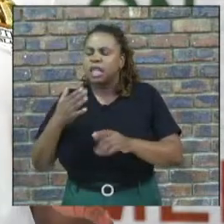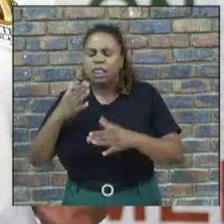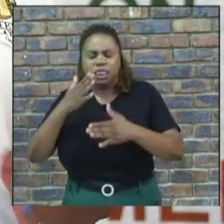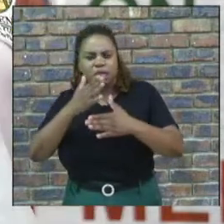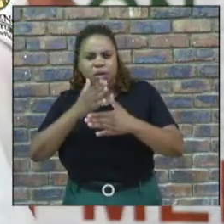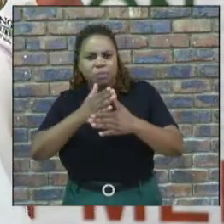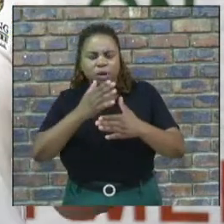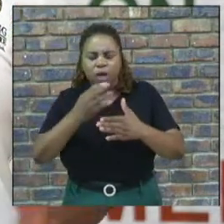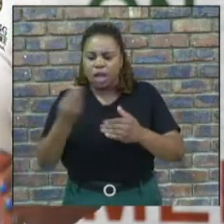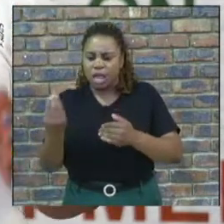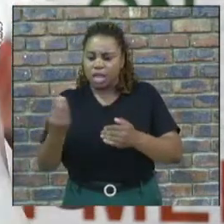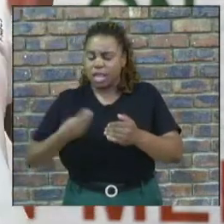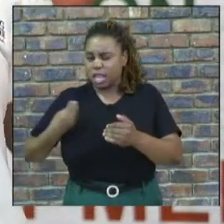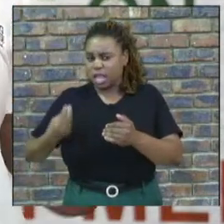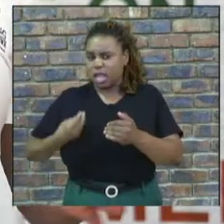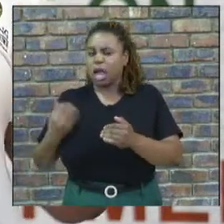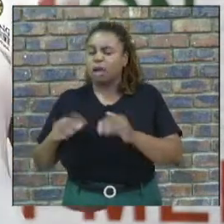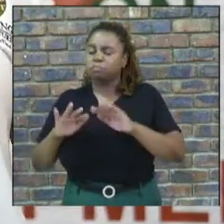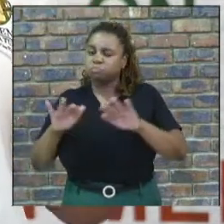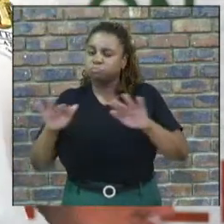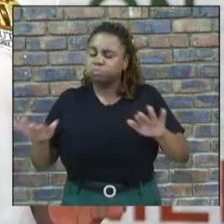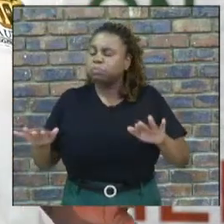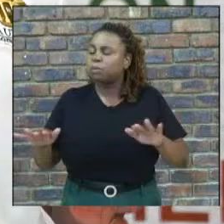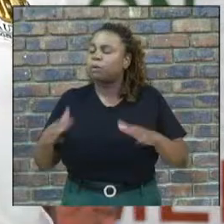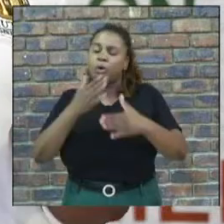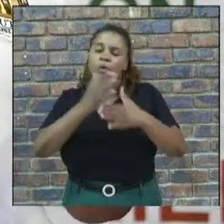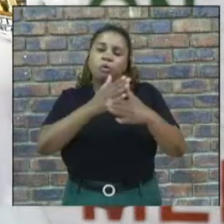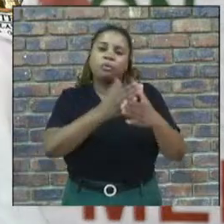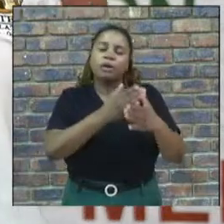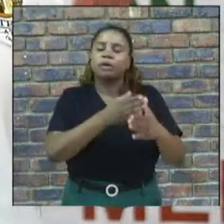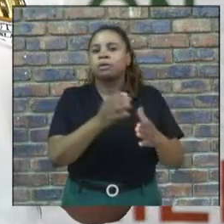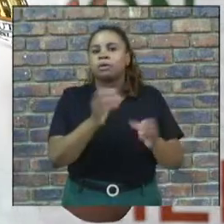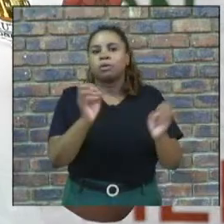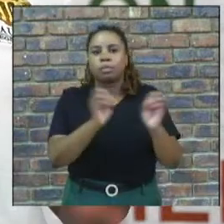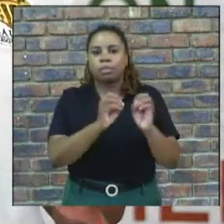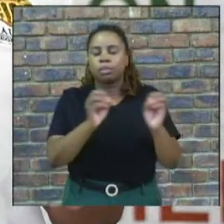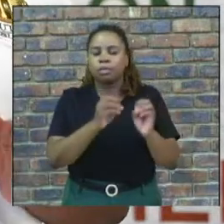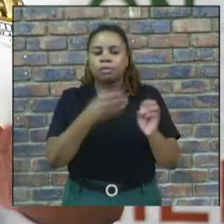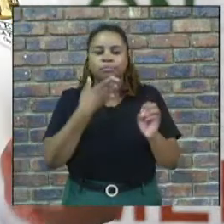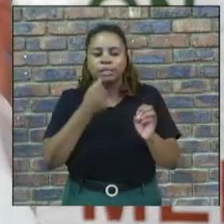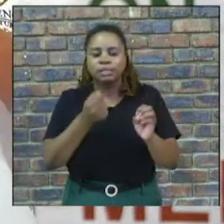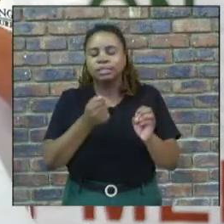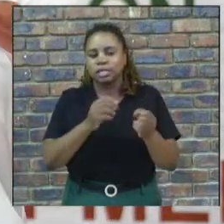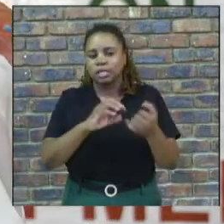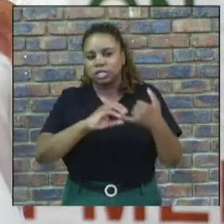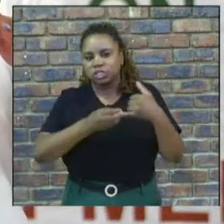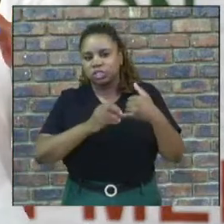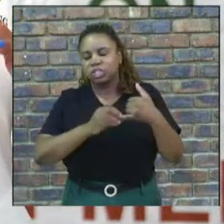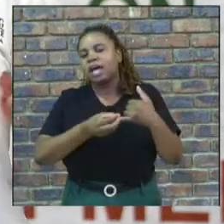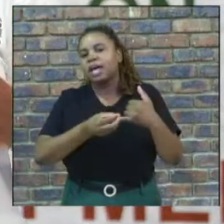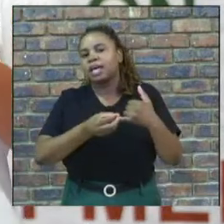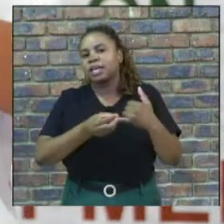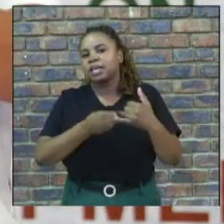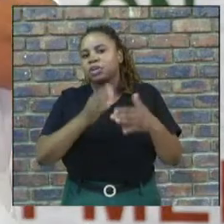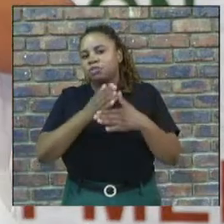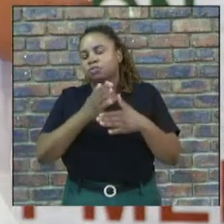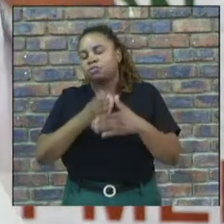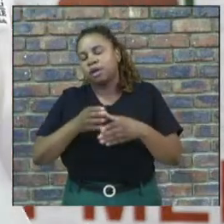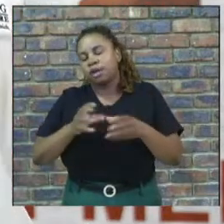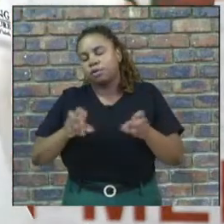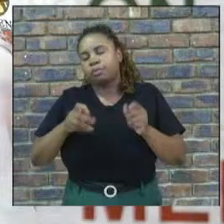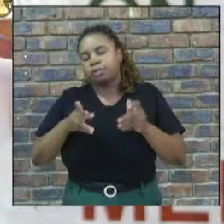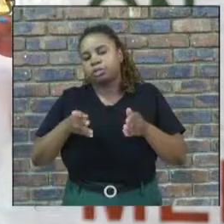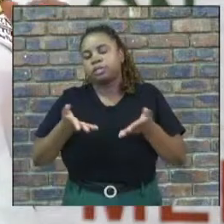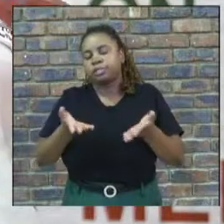people that will see what the future your country. So let us do all those things. But generally, there is a